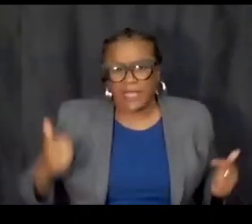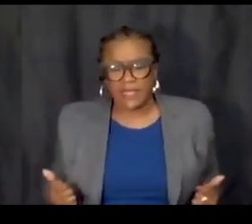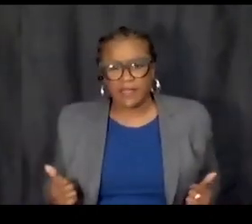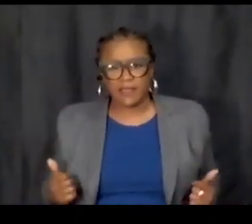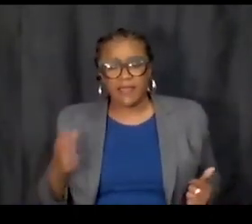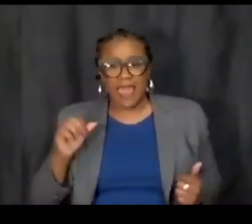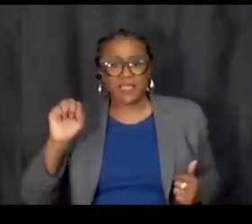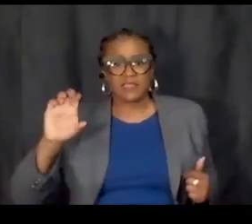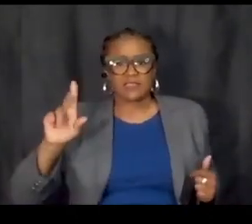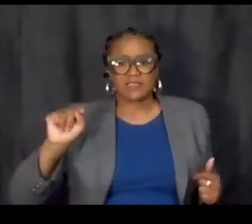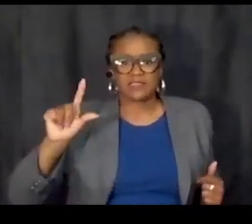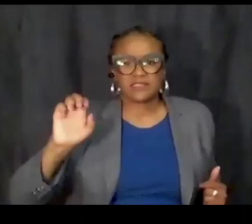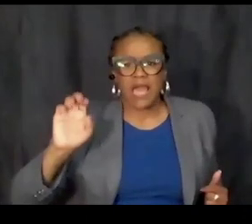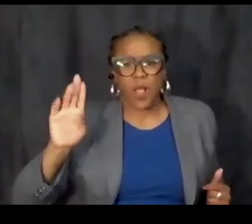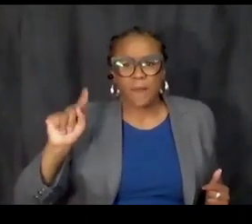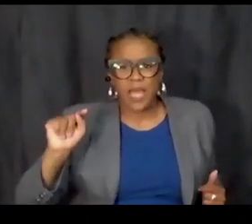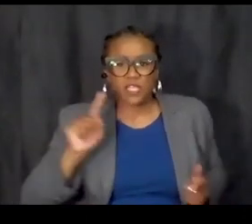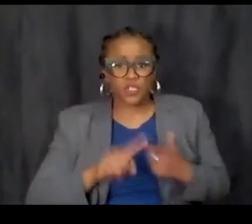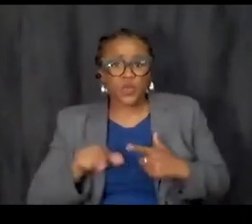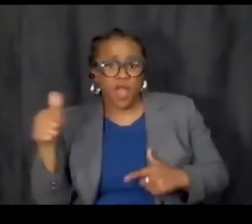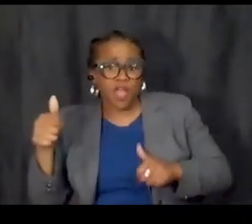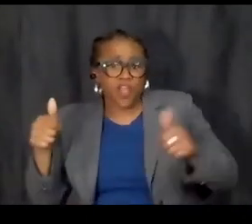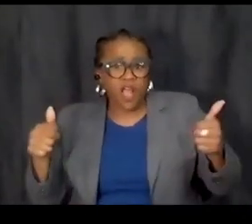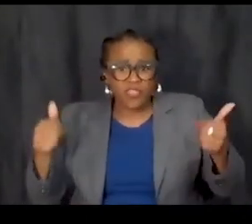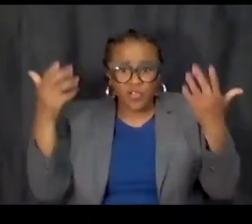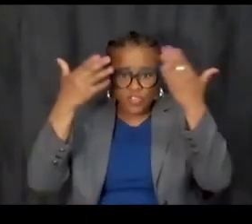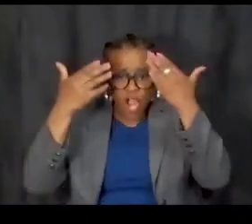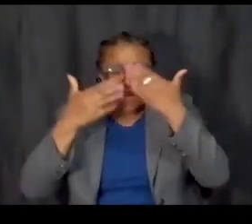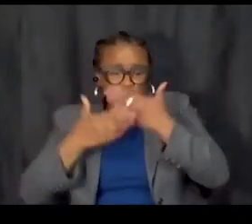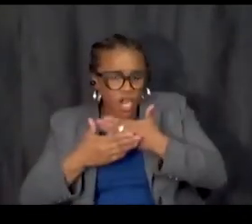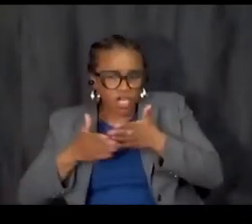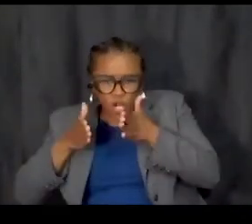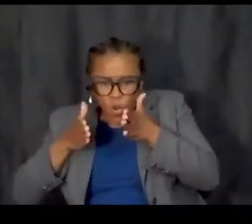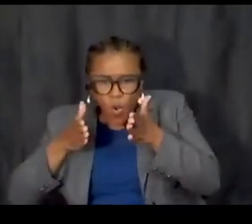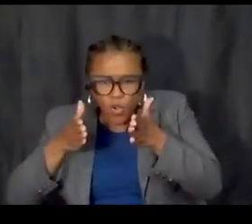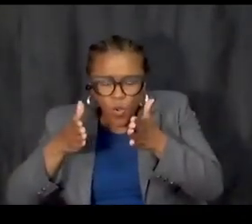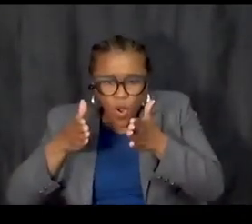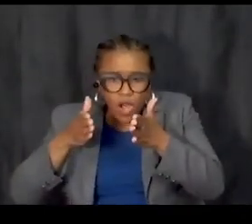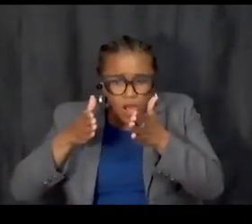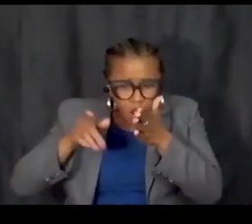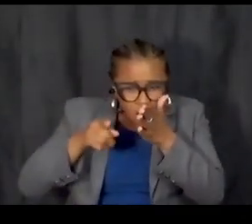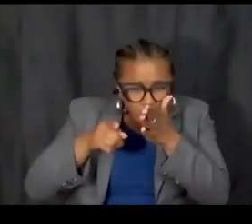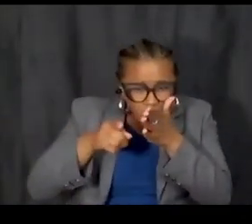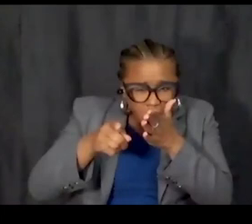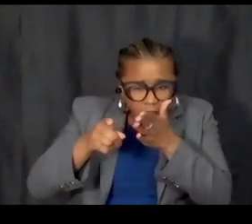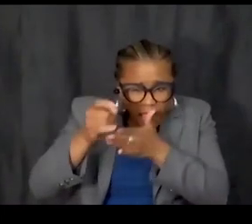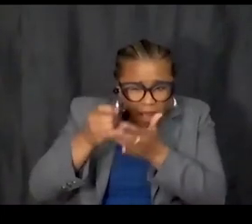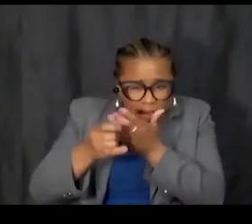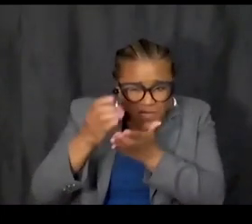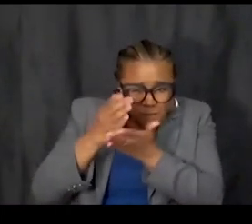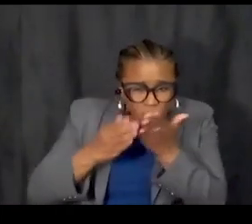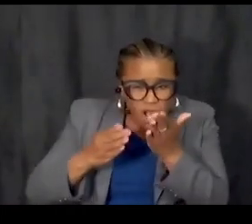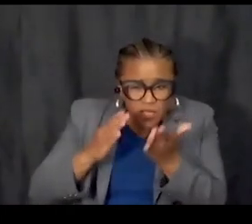a darker corridor where the last piece of Havarti and dill was waiting in the